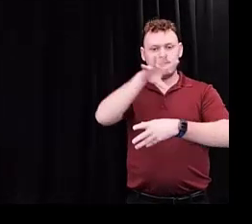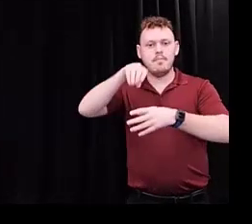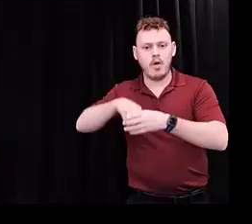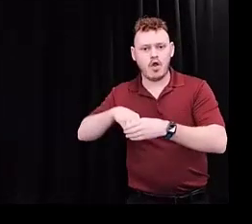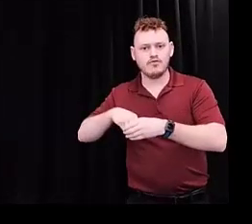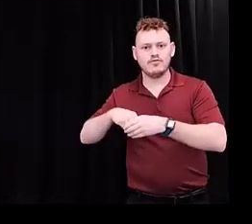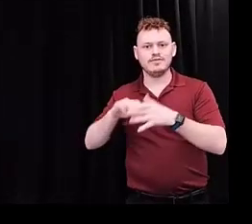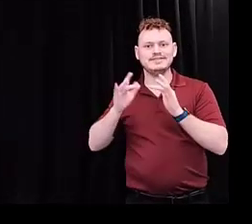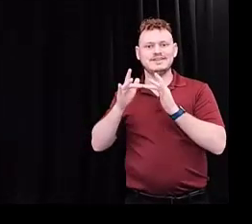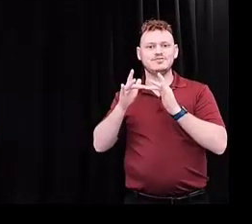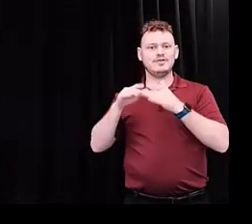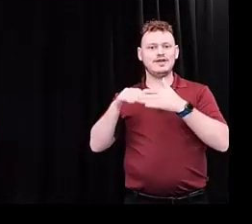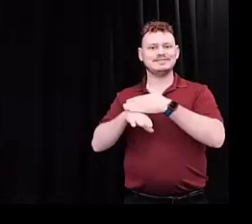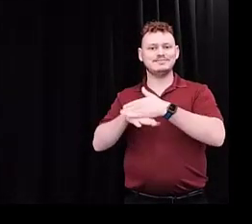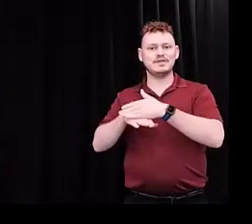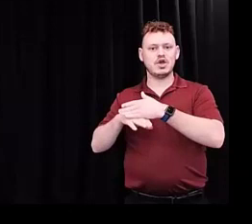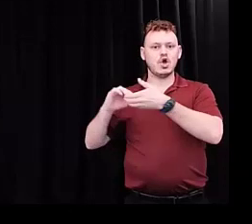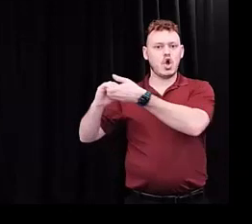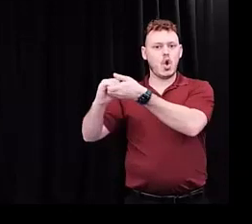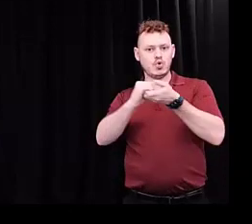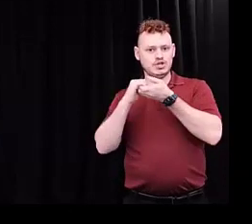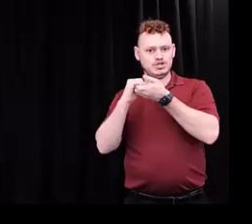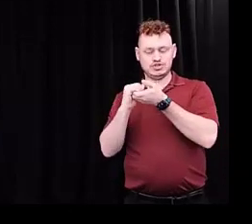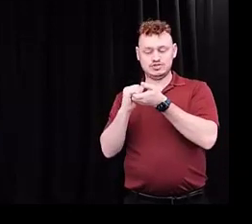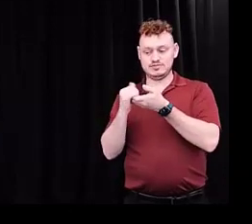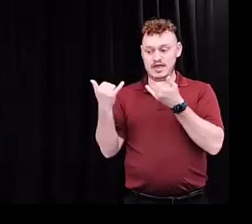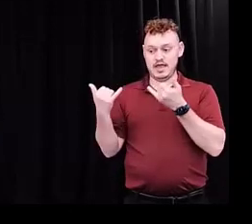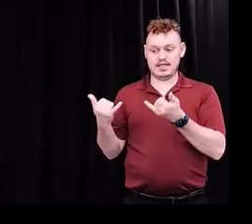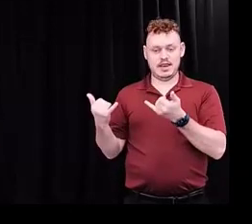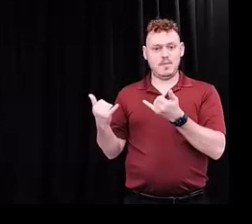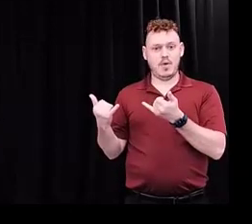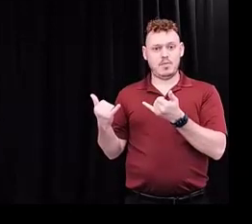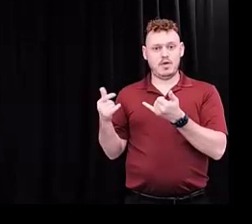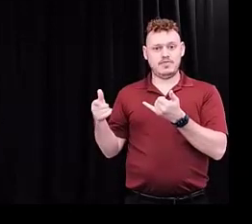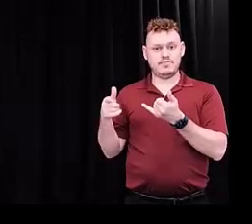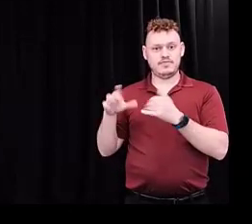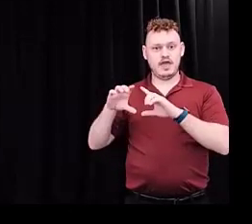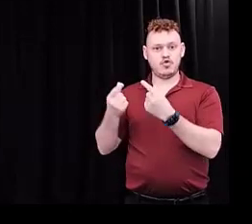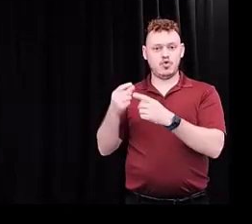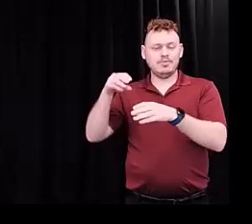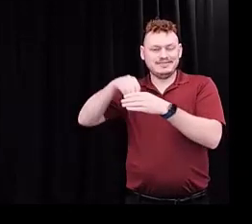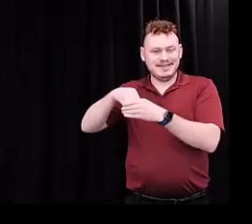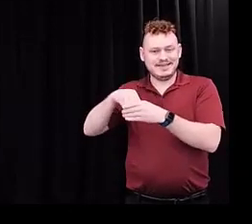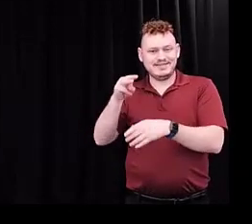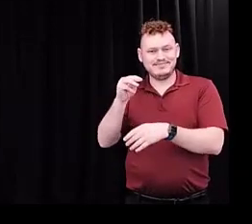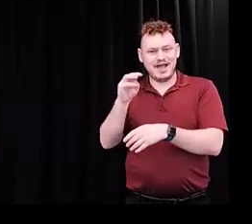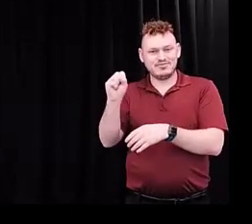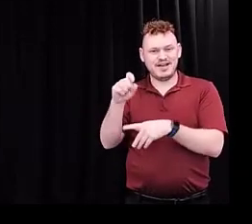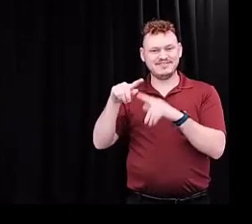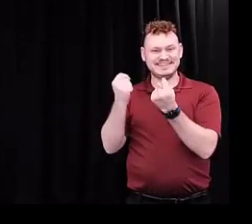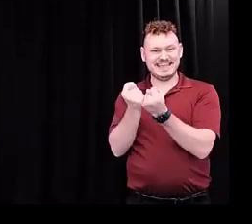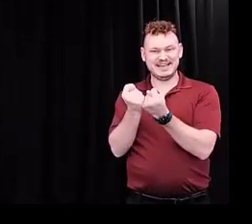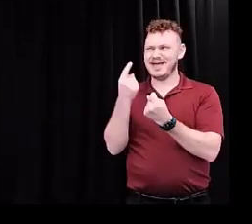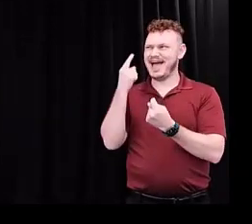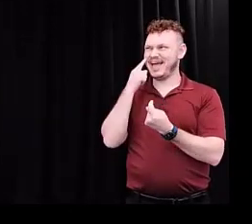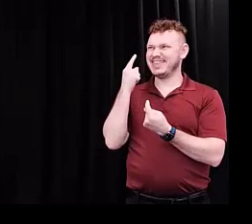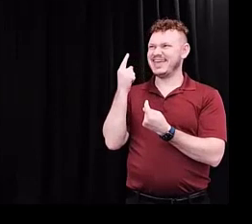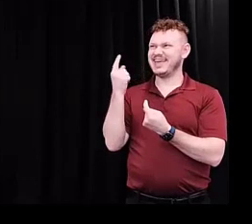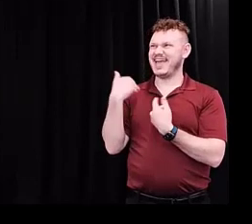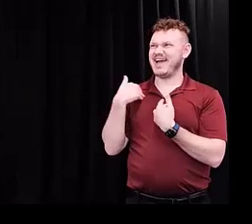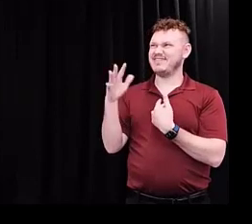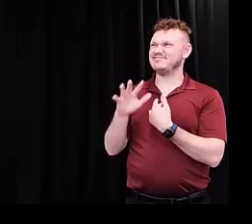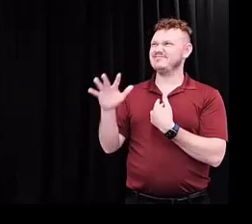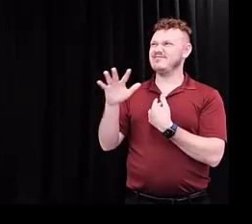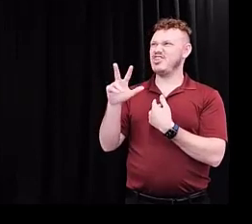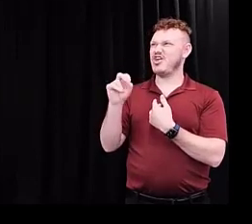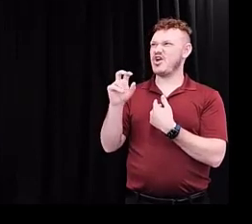Coalition. And at the moment, that group exists in Microsoft Teams, but I would say there's 30, probably more